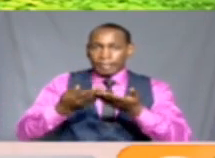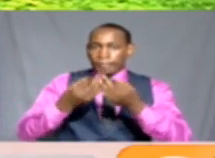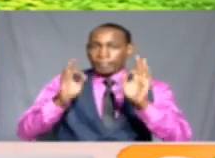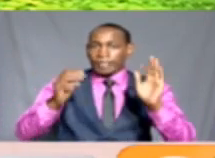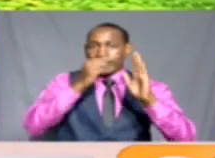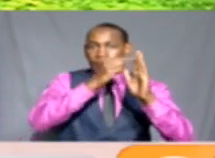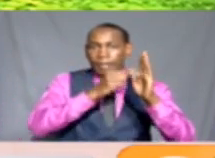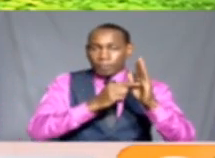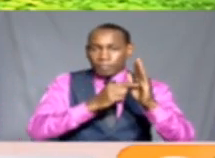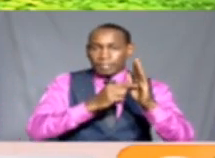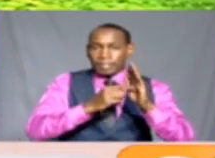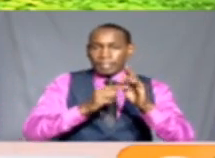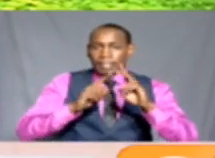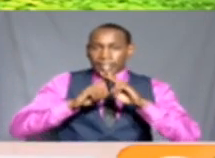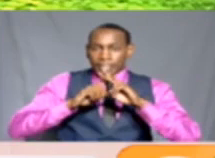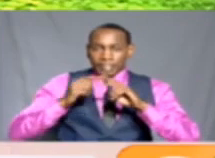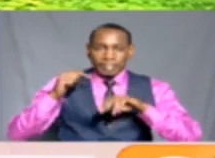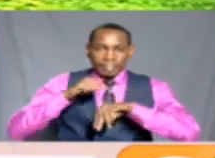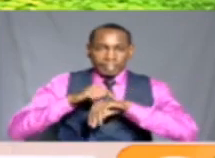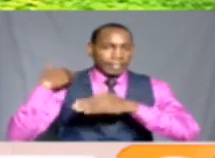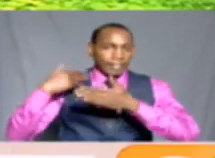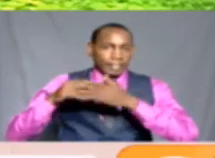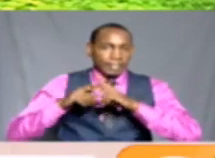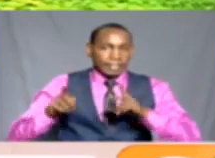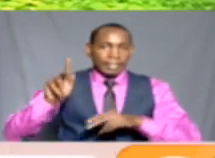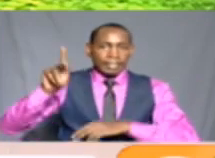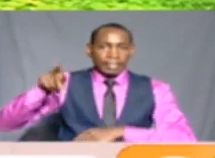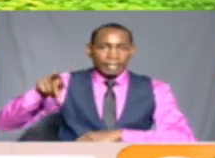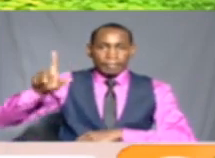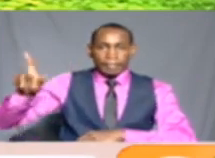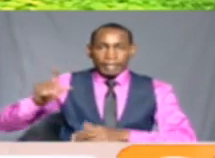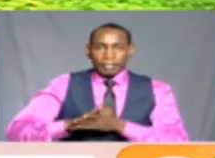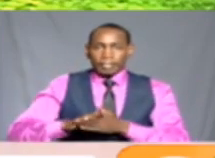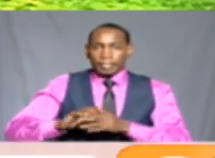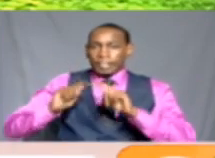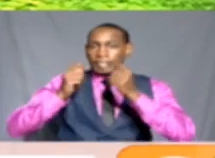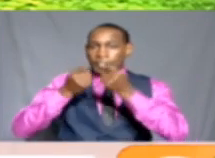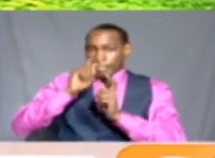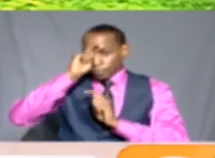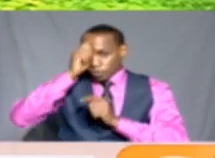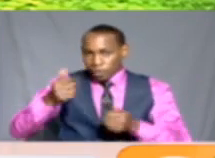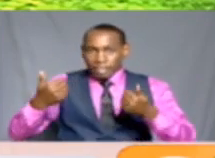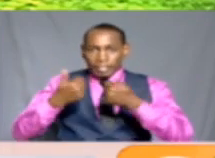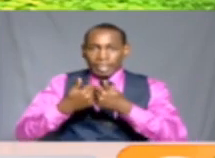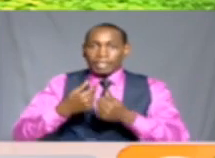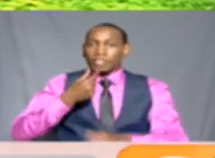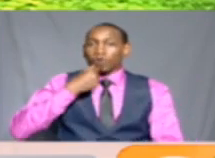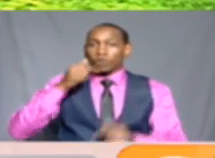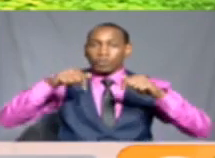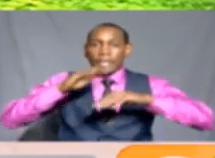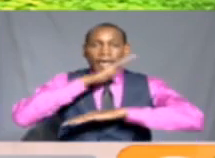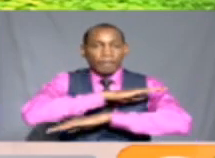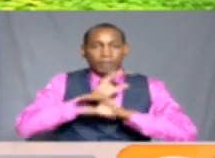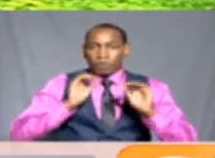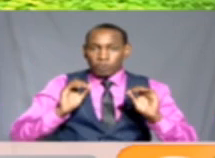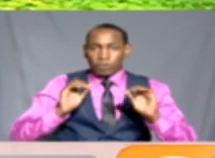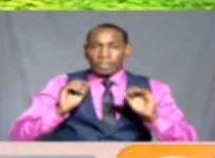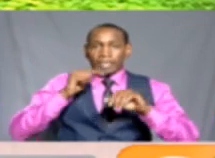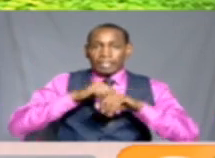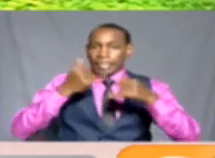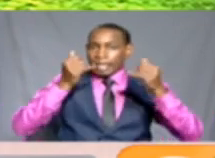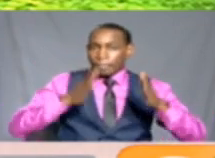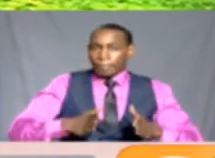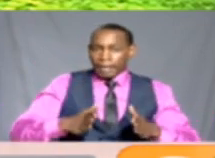walkover since the inception of the Kenya Premier League. The bottom club did not honour a match against Gor Mahia this afternoon as